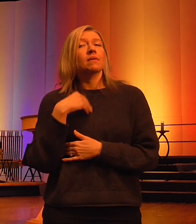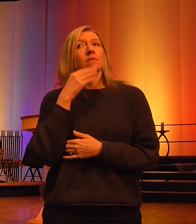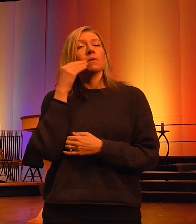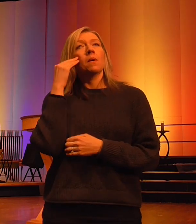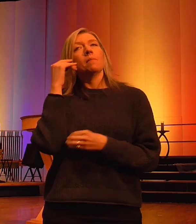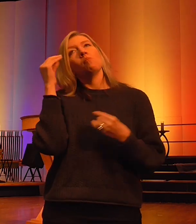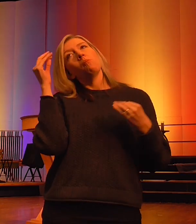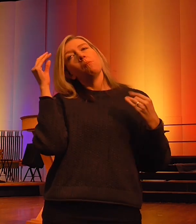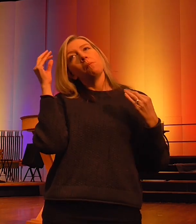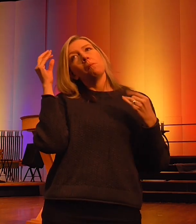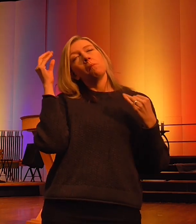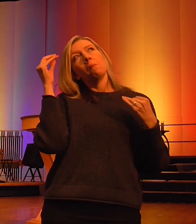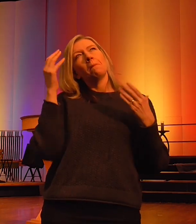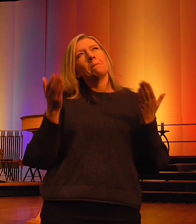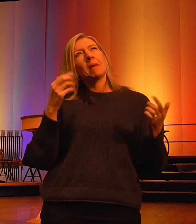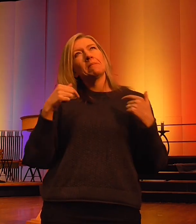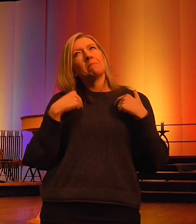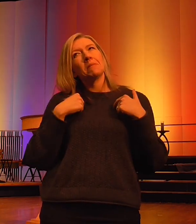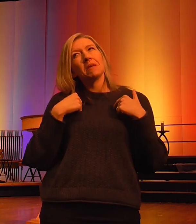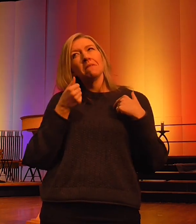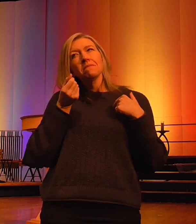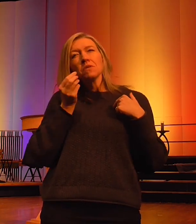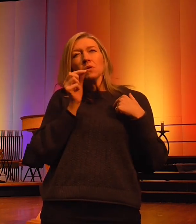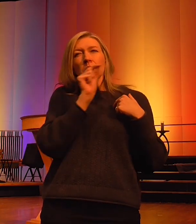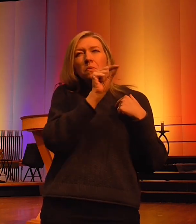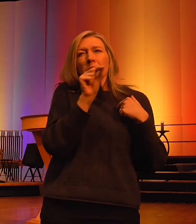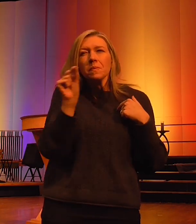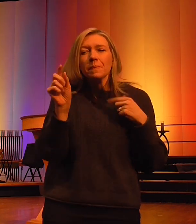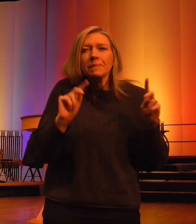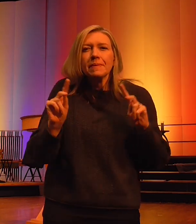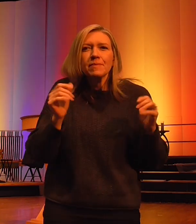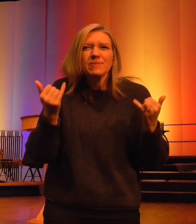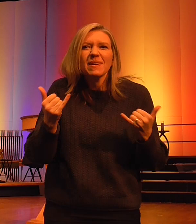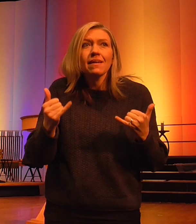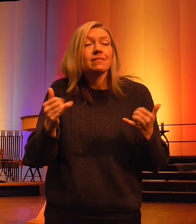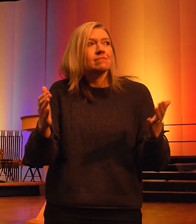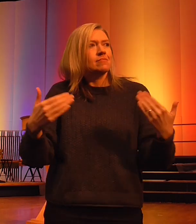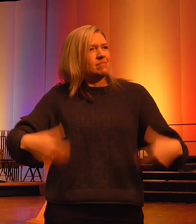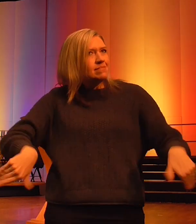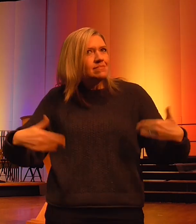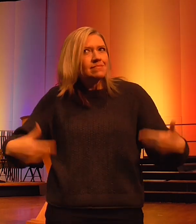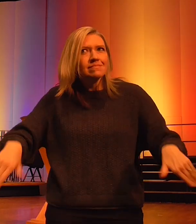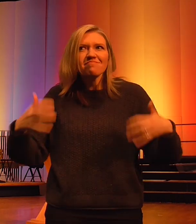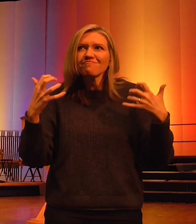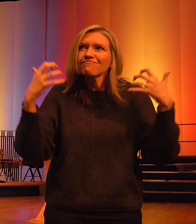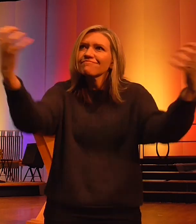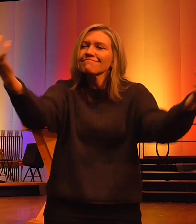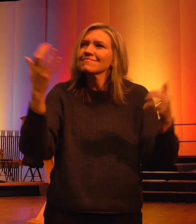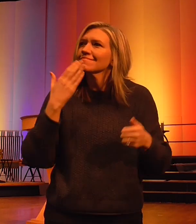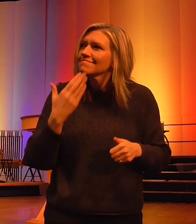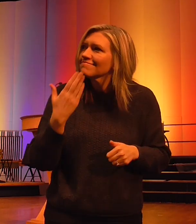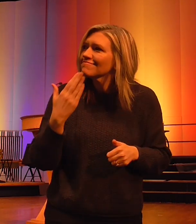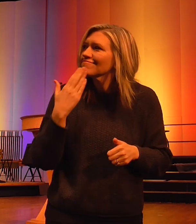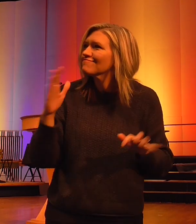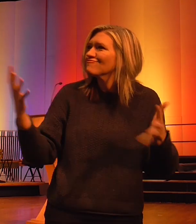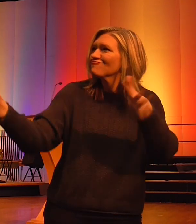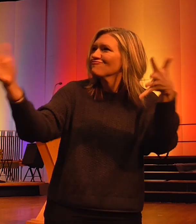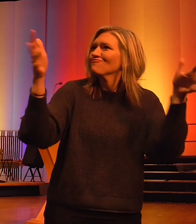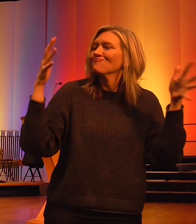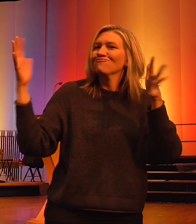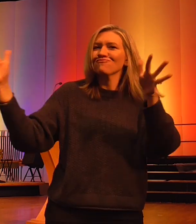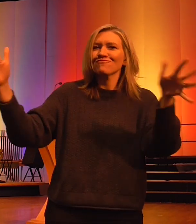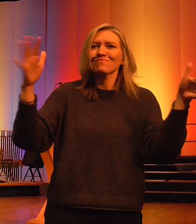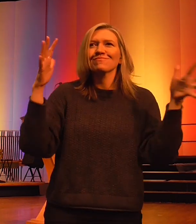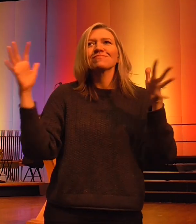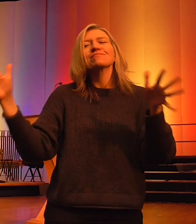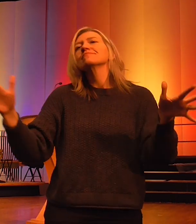it might be just me and a few people there today. So thank you.